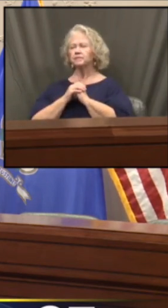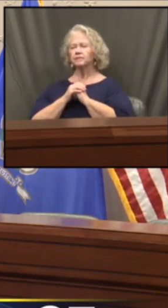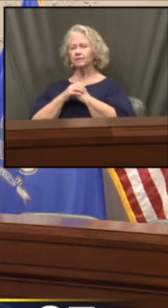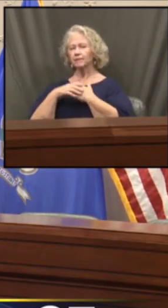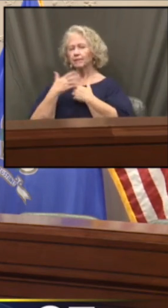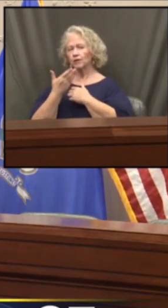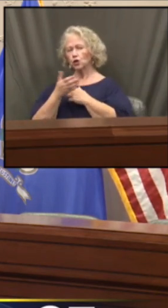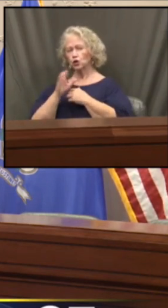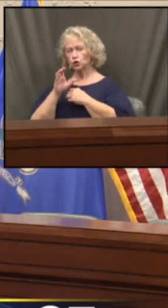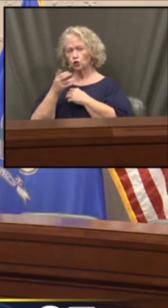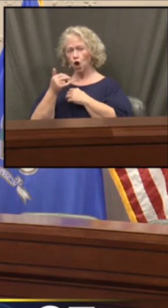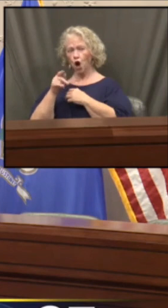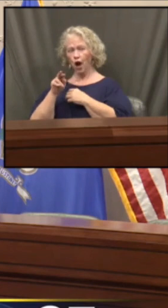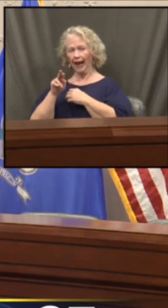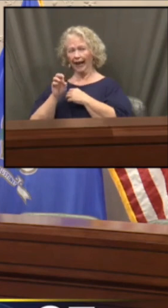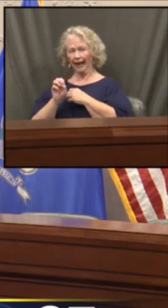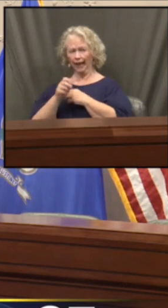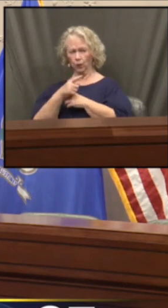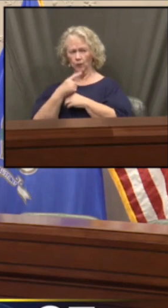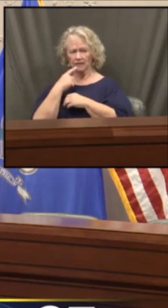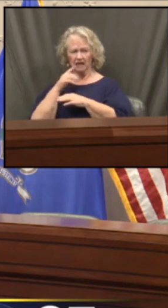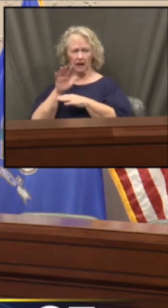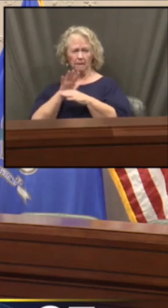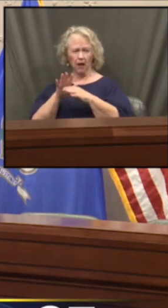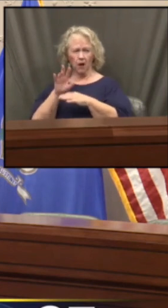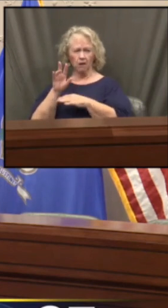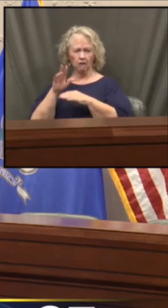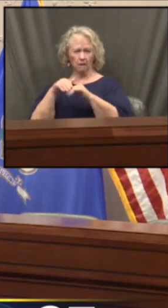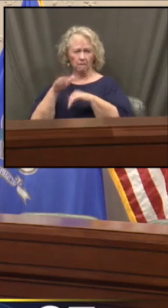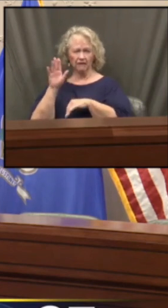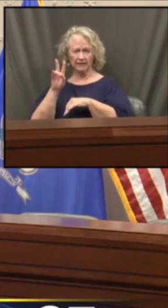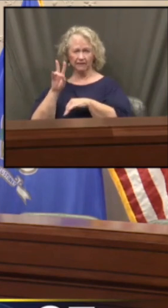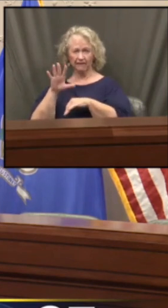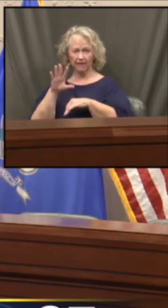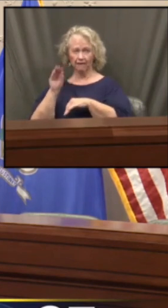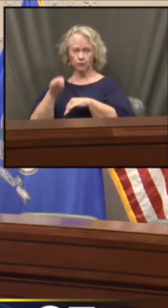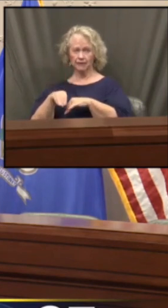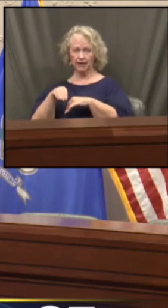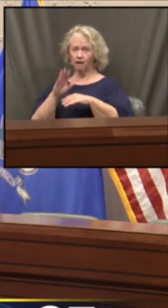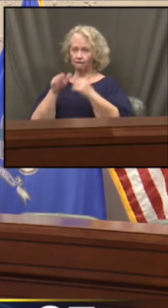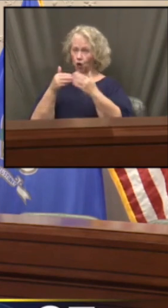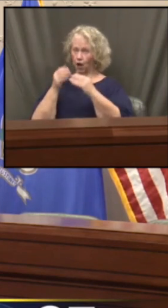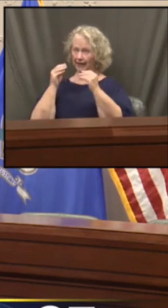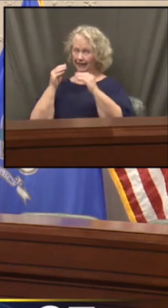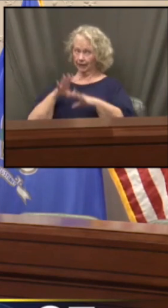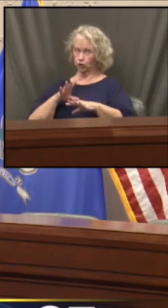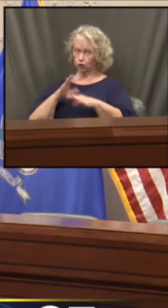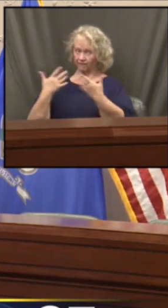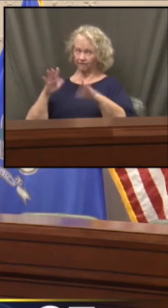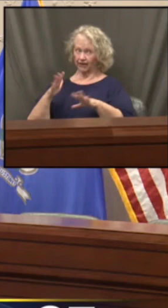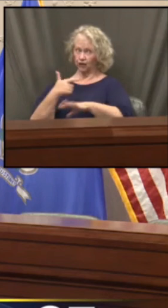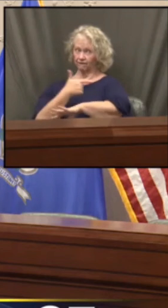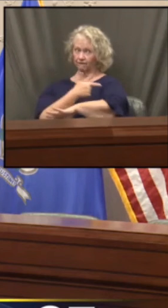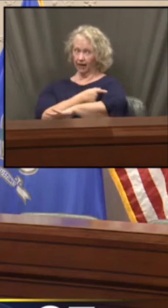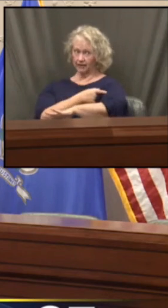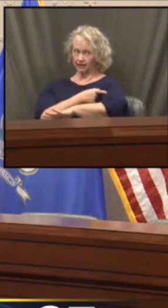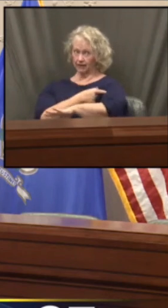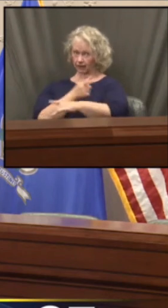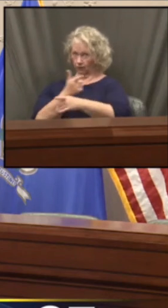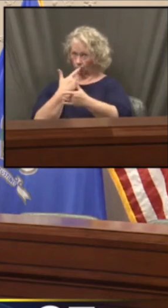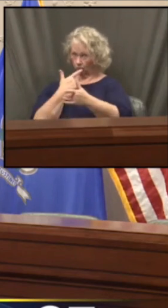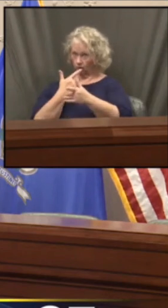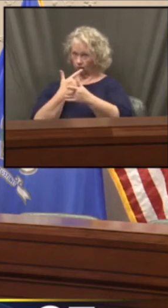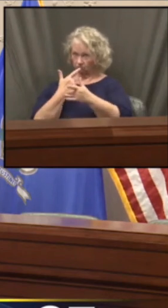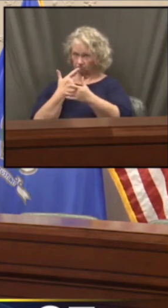Charlene, you had estimated that 75% plus of our teachers have been vaccinated. You want to speak to Mark's question?